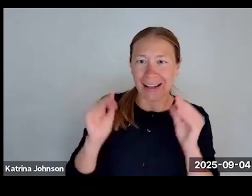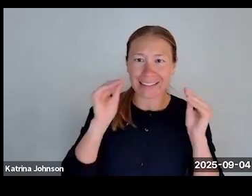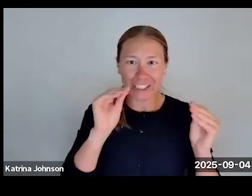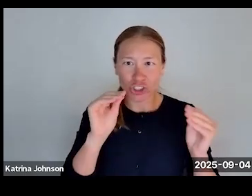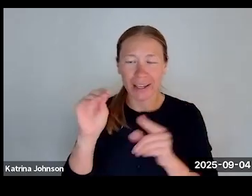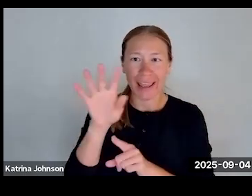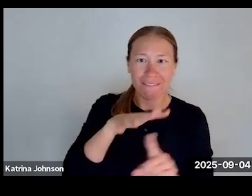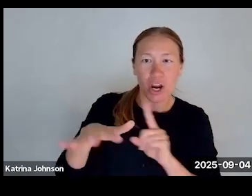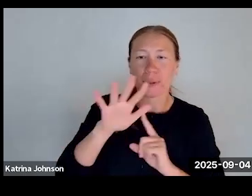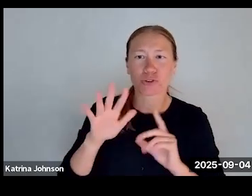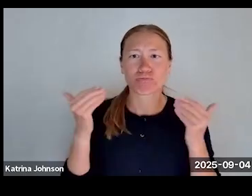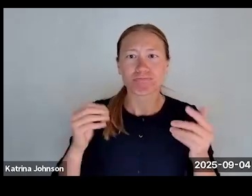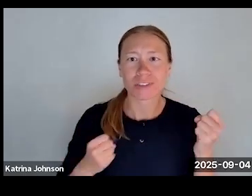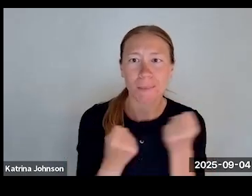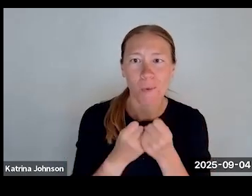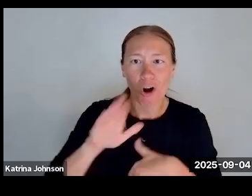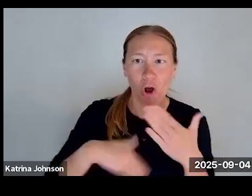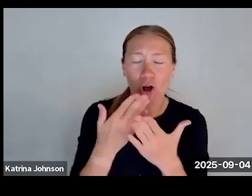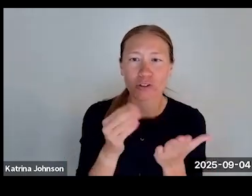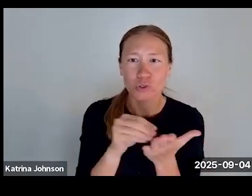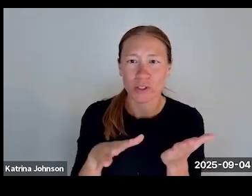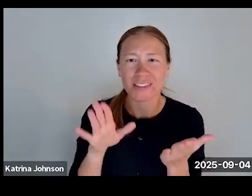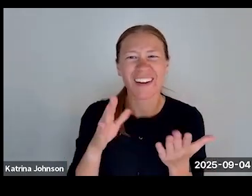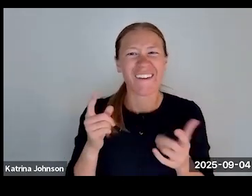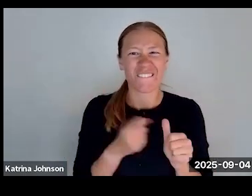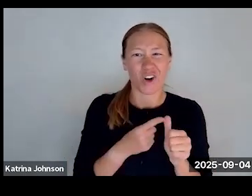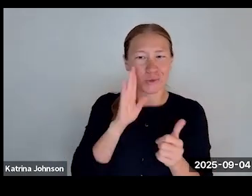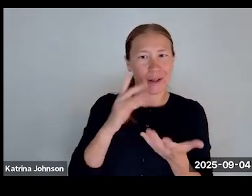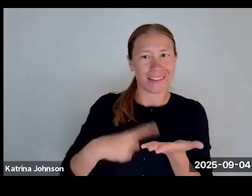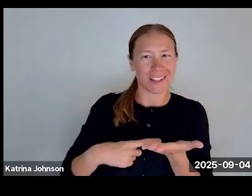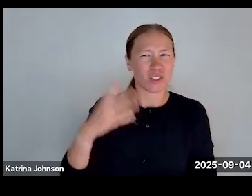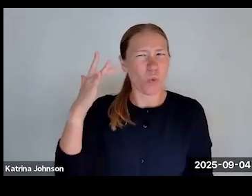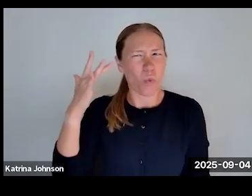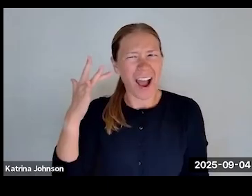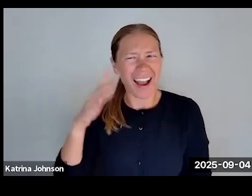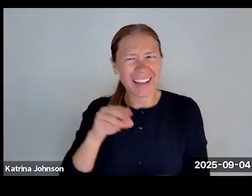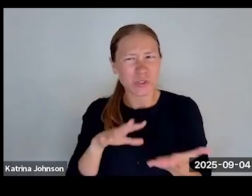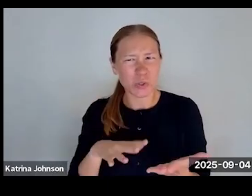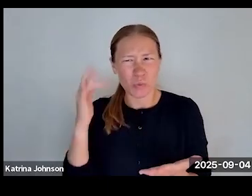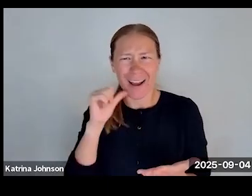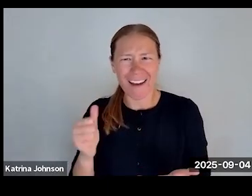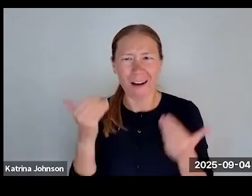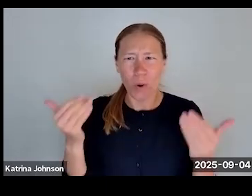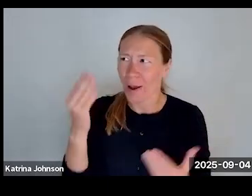students, let's take a minute to discuss the why students choose to not disclose.